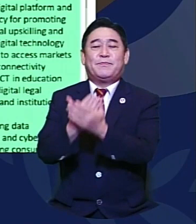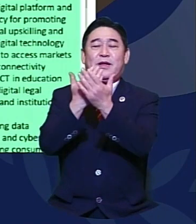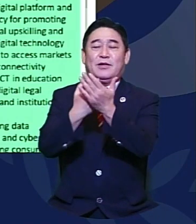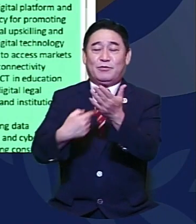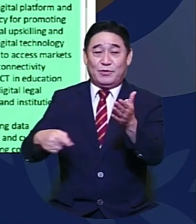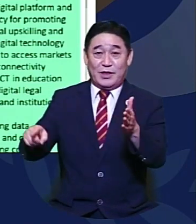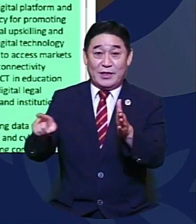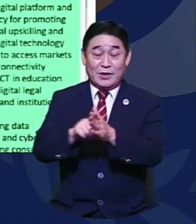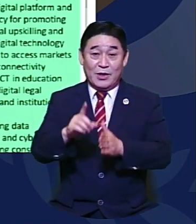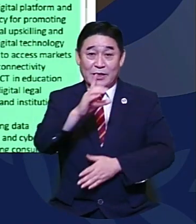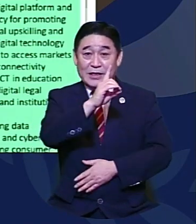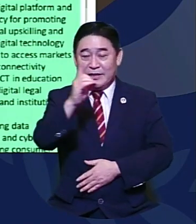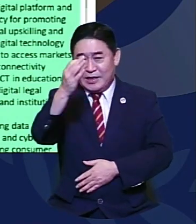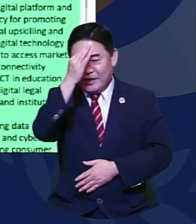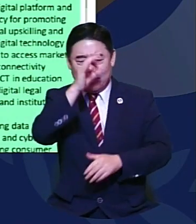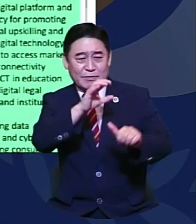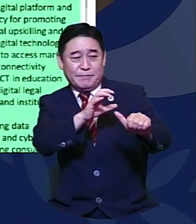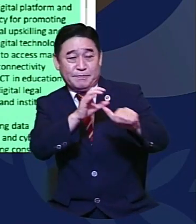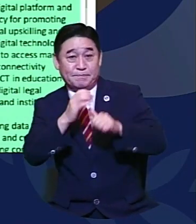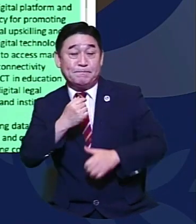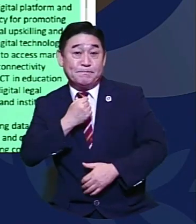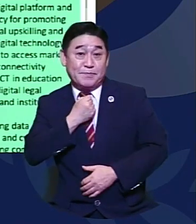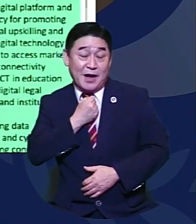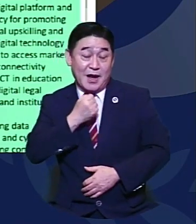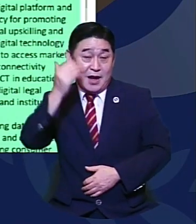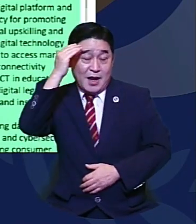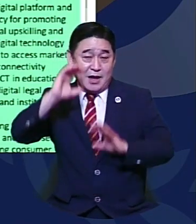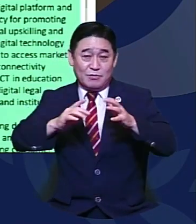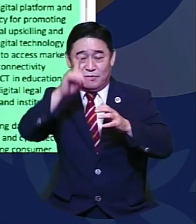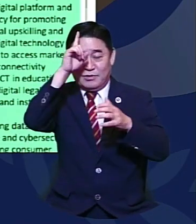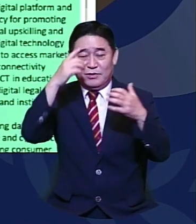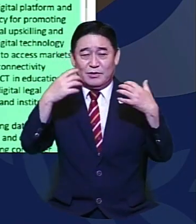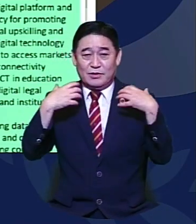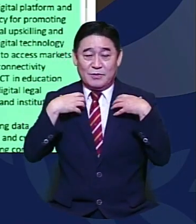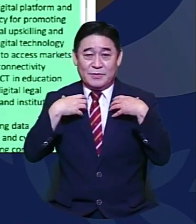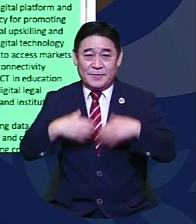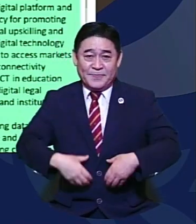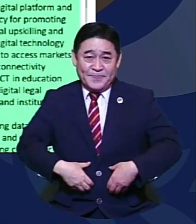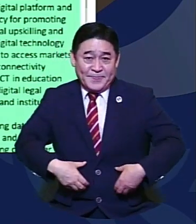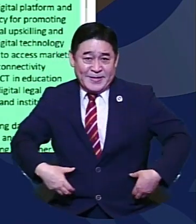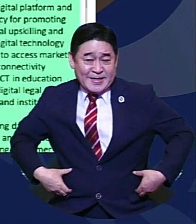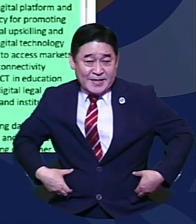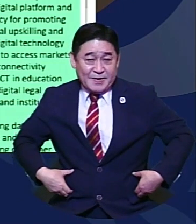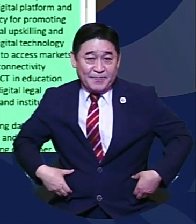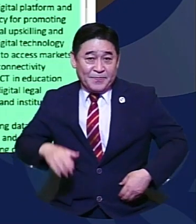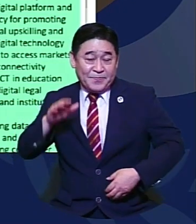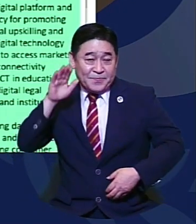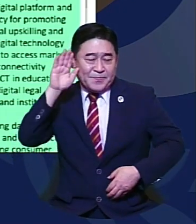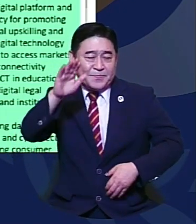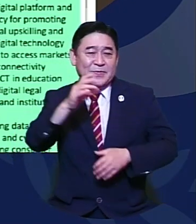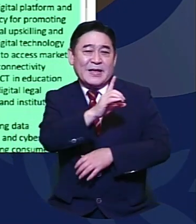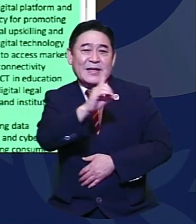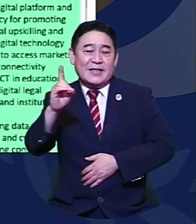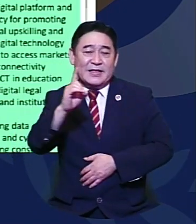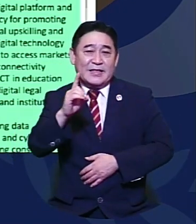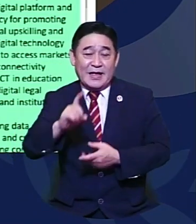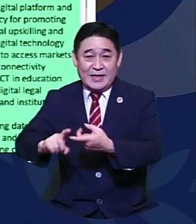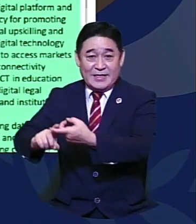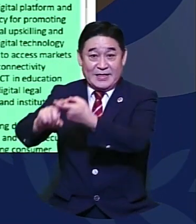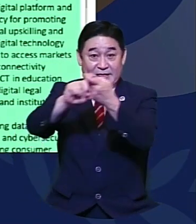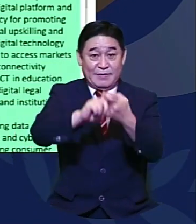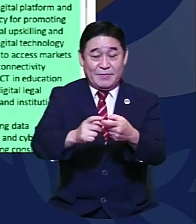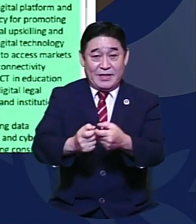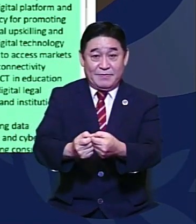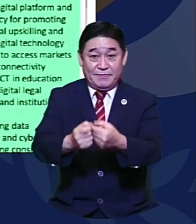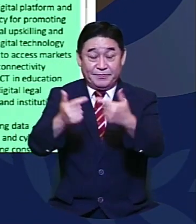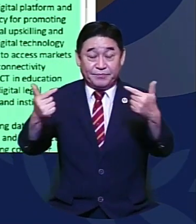Korean government ambitiously announced that they will expand the digital infrastructure further, and also they are